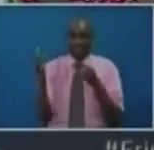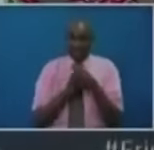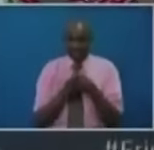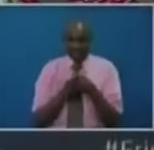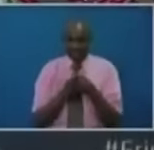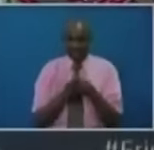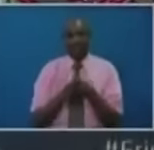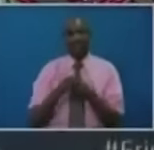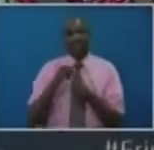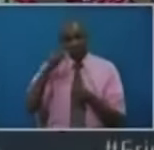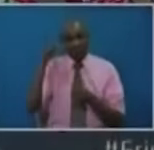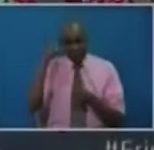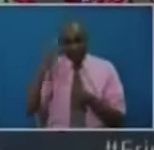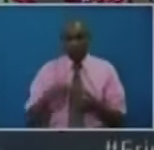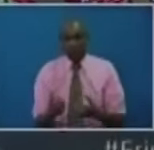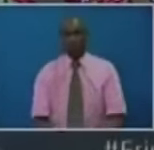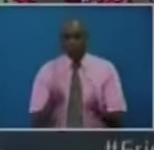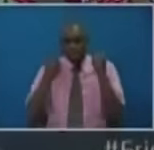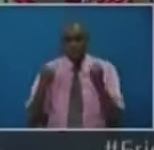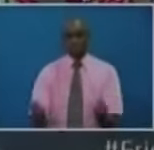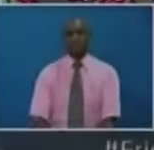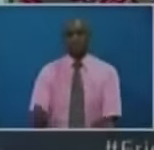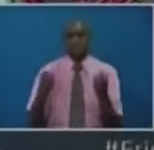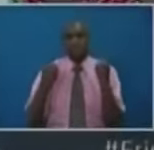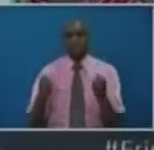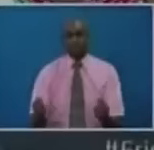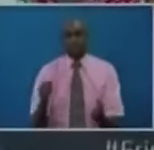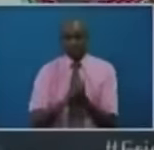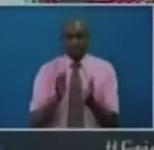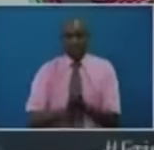thinks that he can go to gym just to